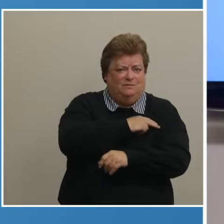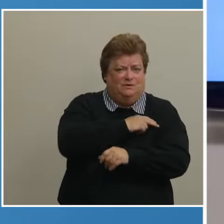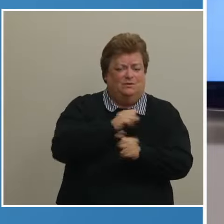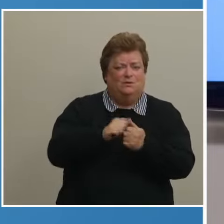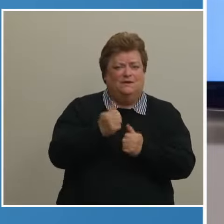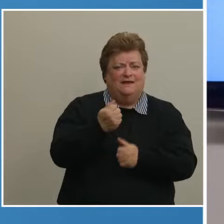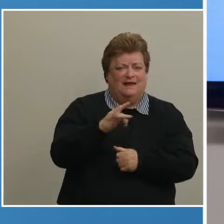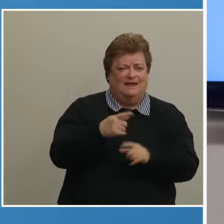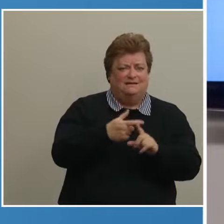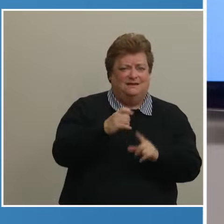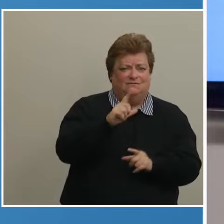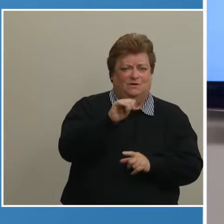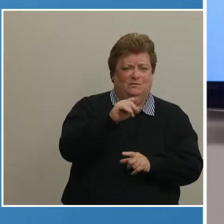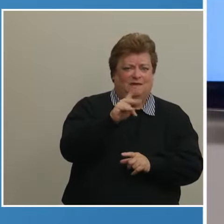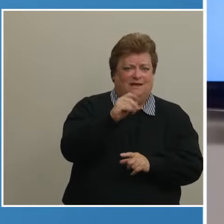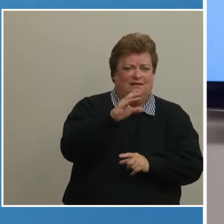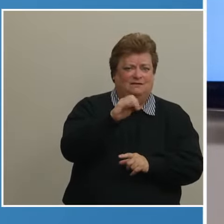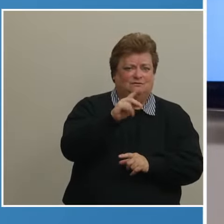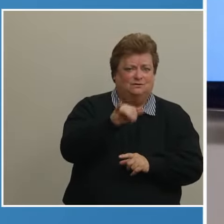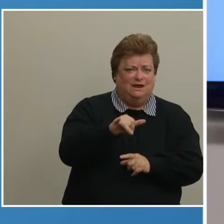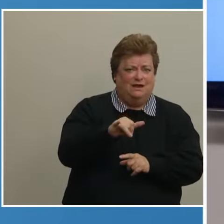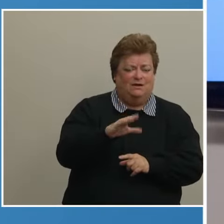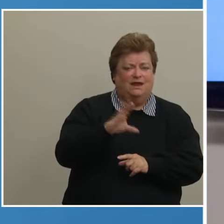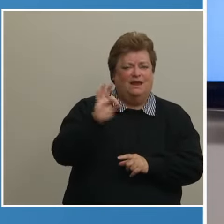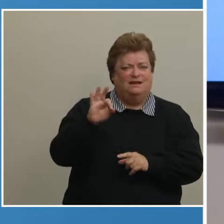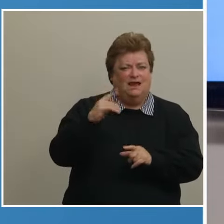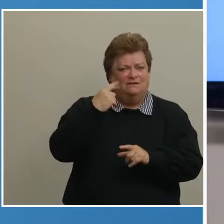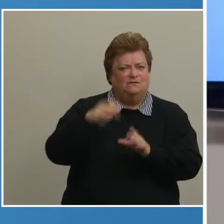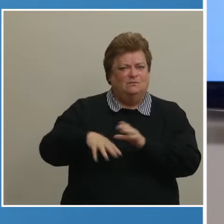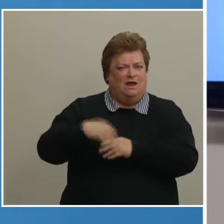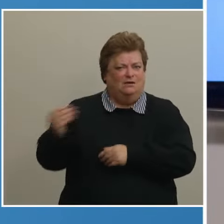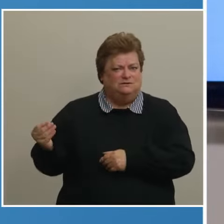with 18 of them from Lancaster County.